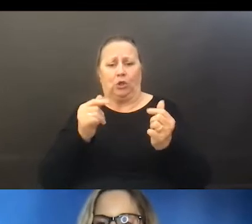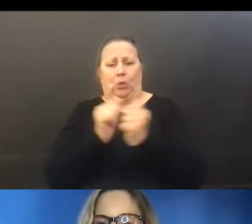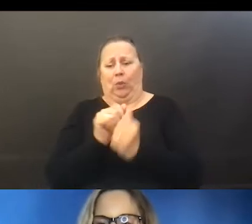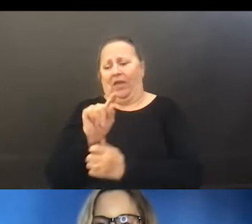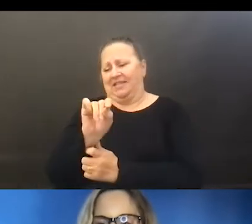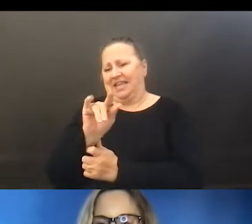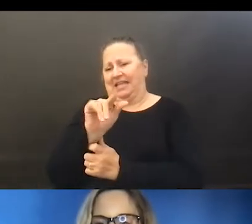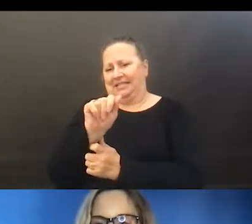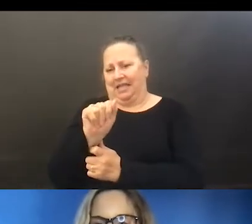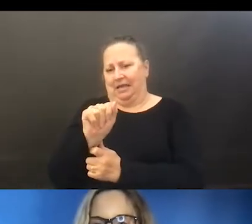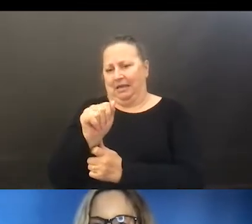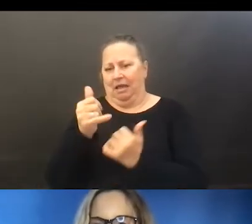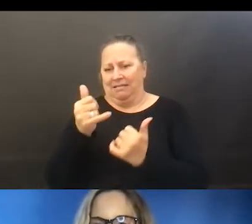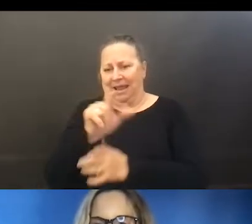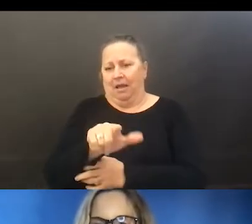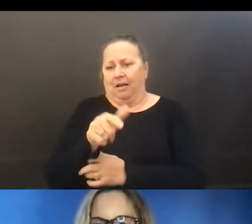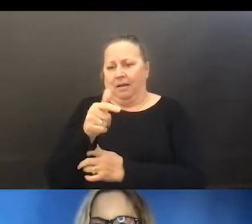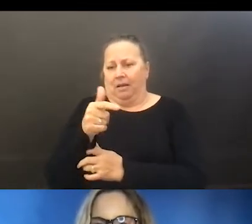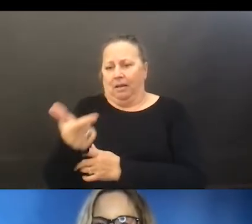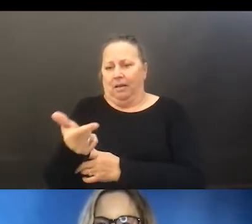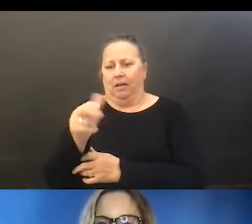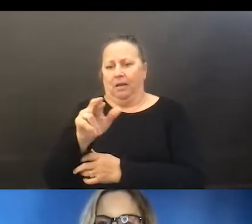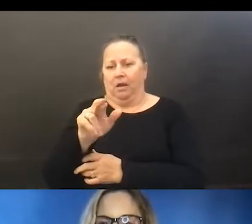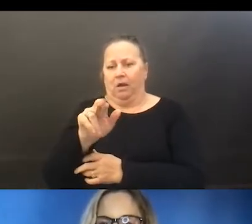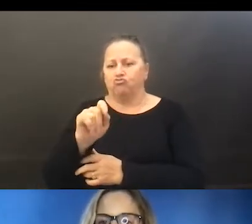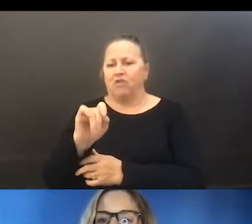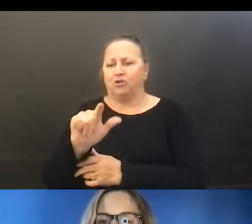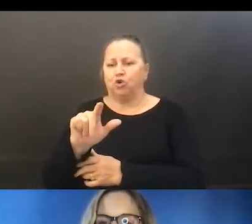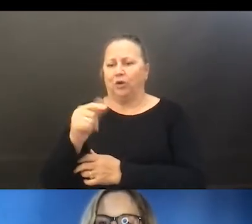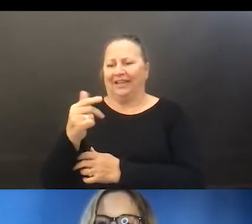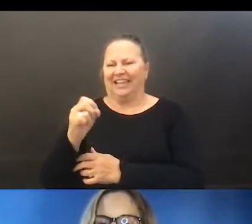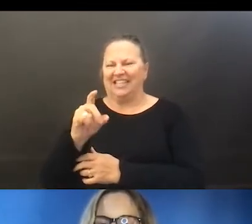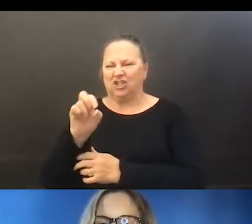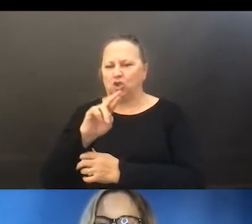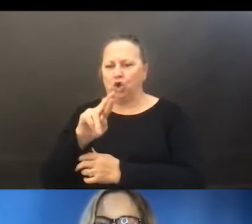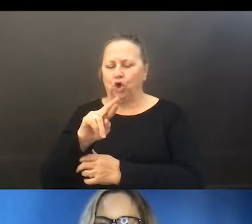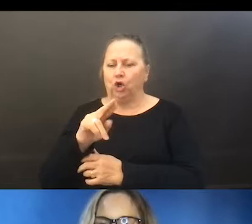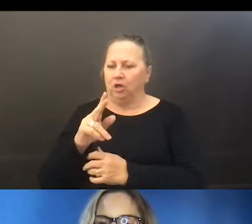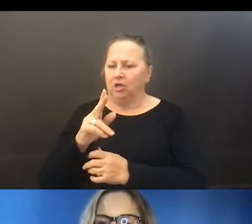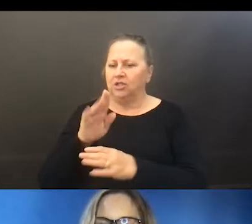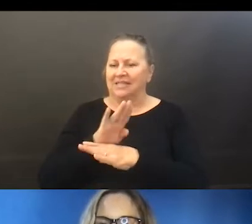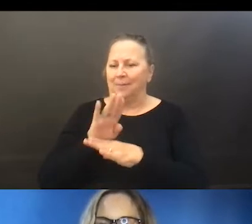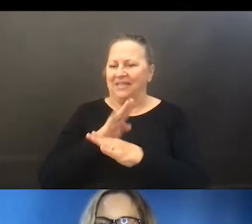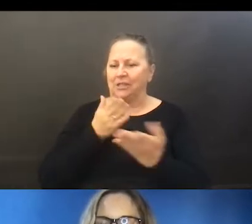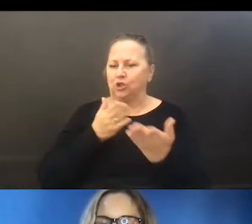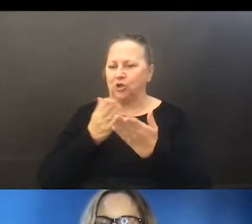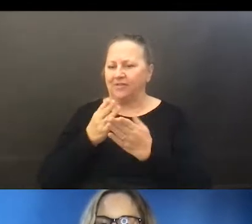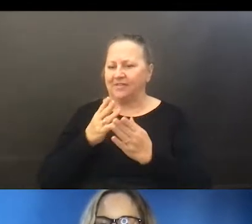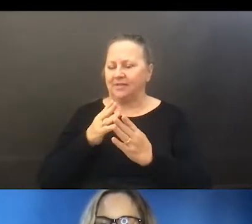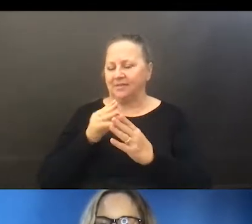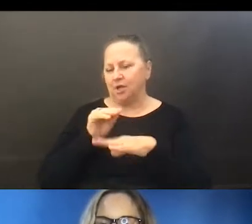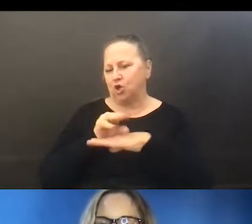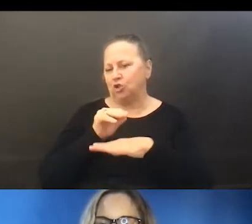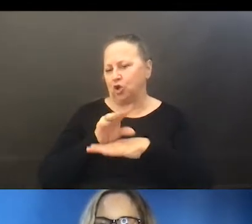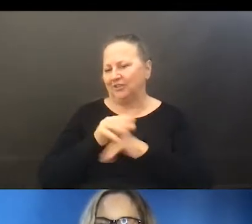Thank you. I'd now like to turn it over to Rachel Genzer. She is a business services consultant. She has some great information